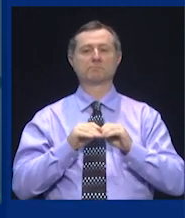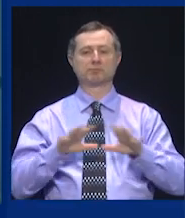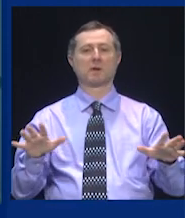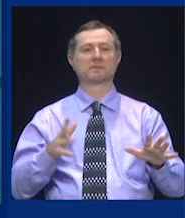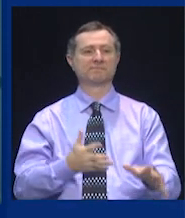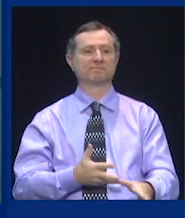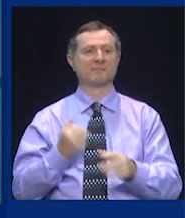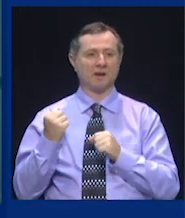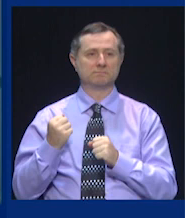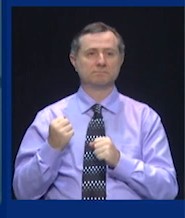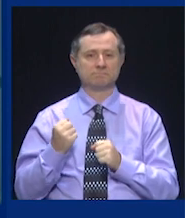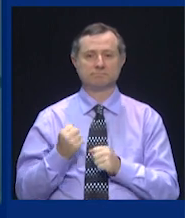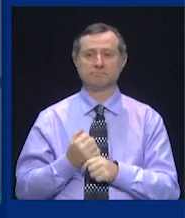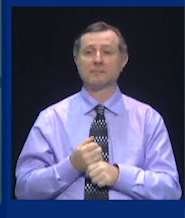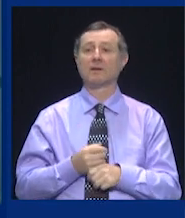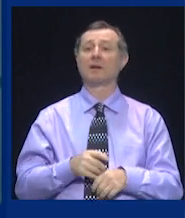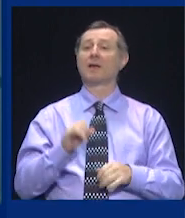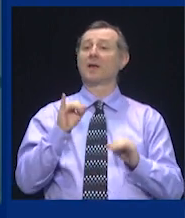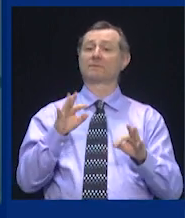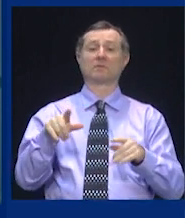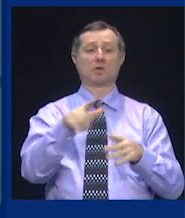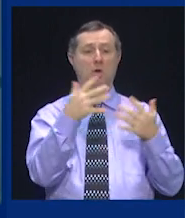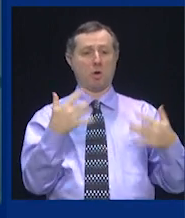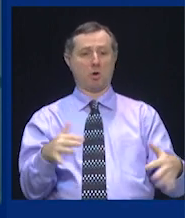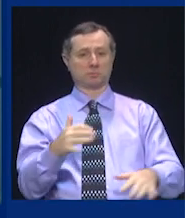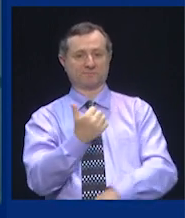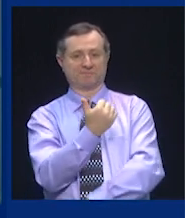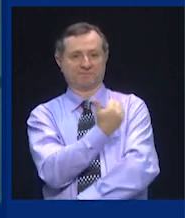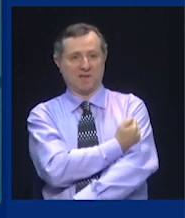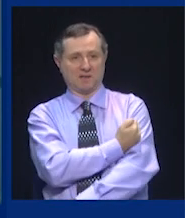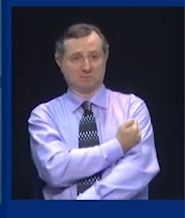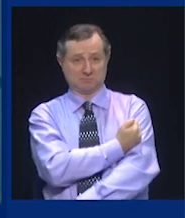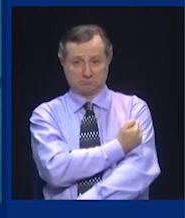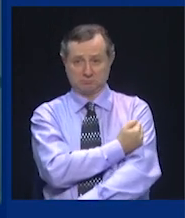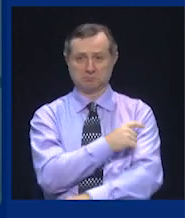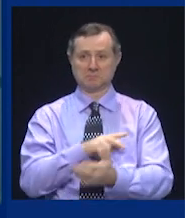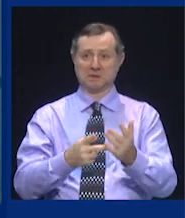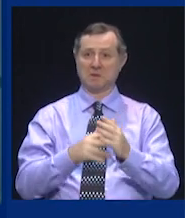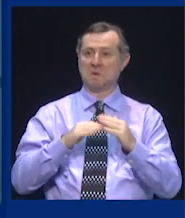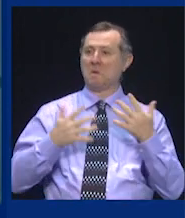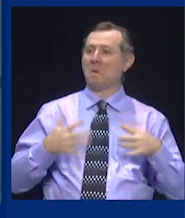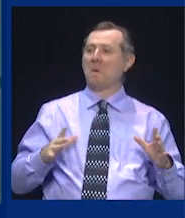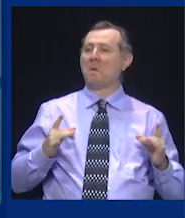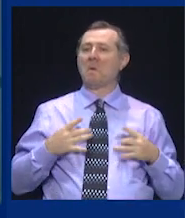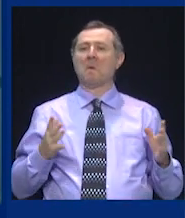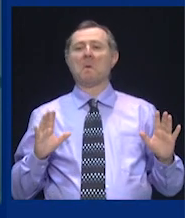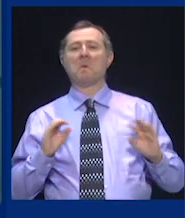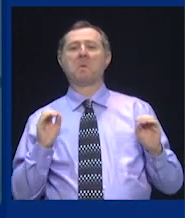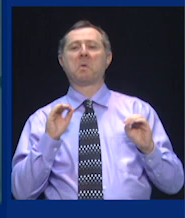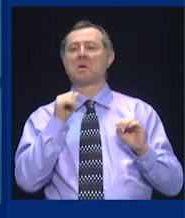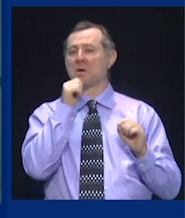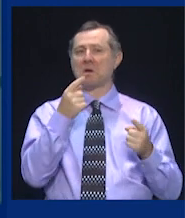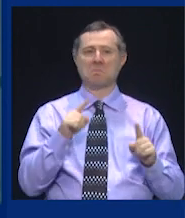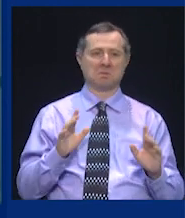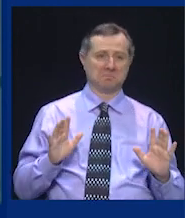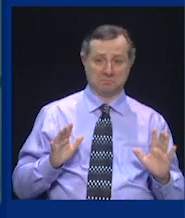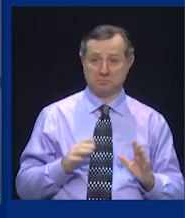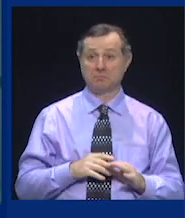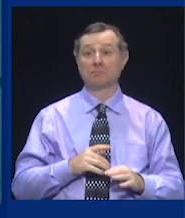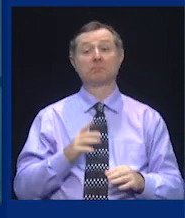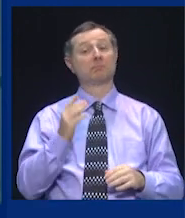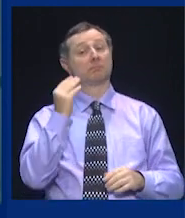If you are vaccinated, you're less likely to catch it, and you're very unlikely to be